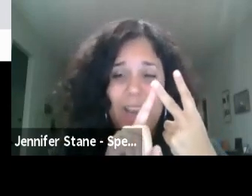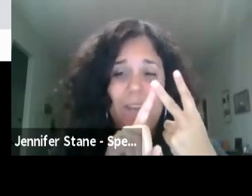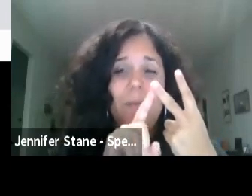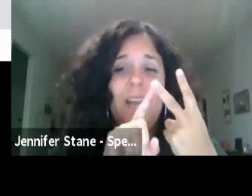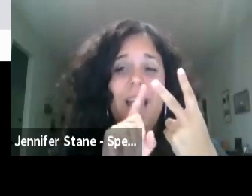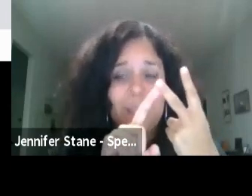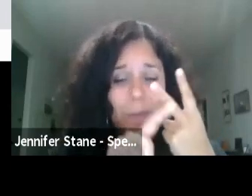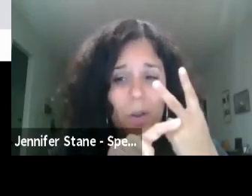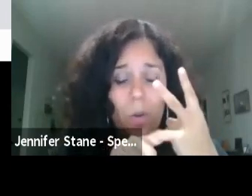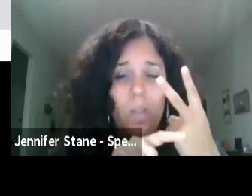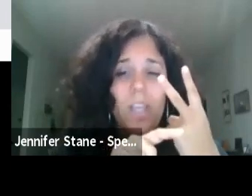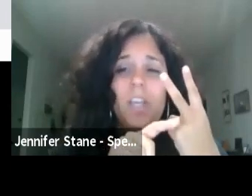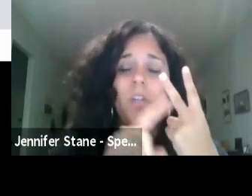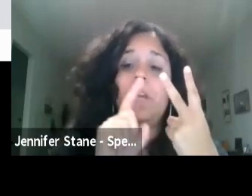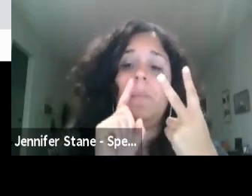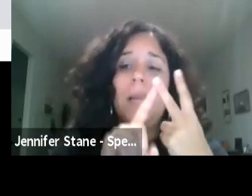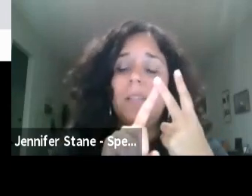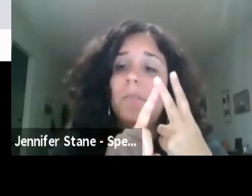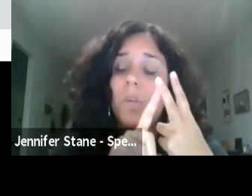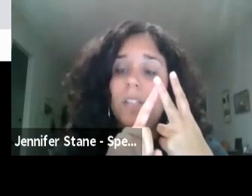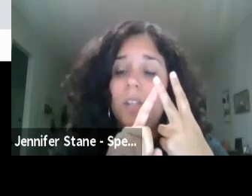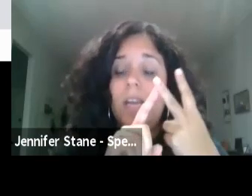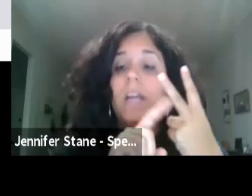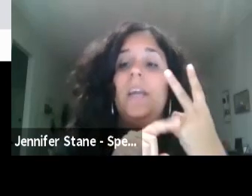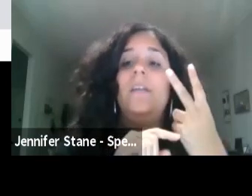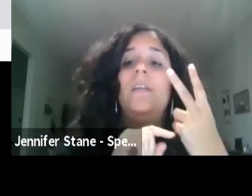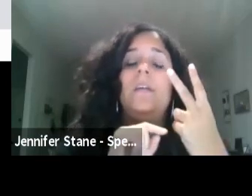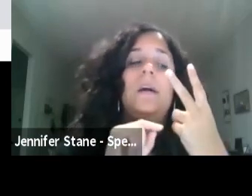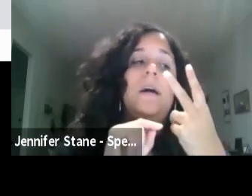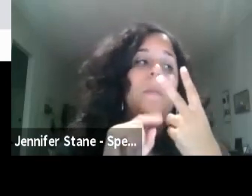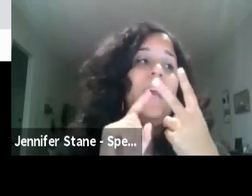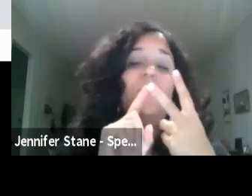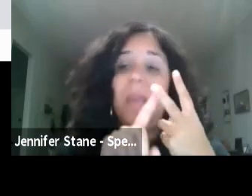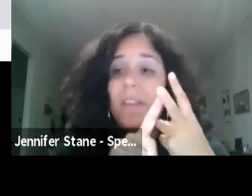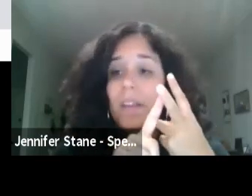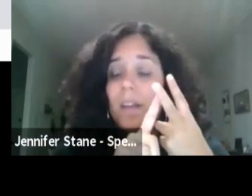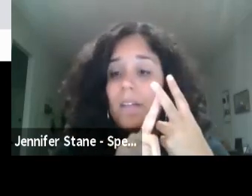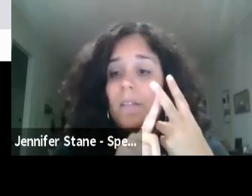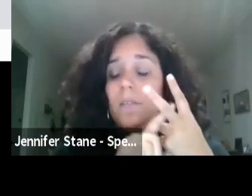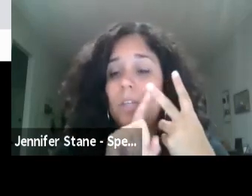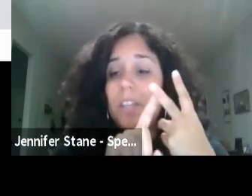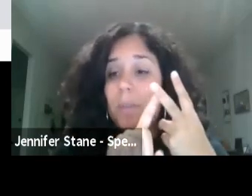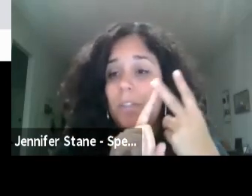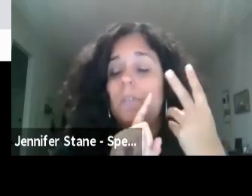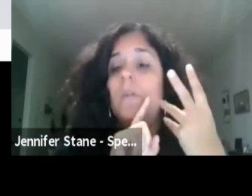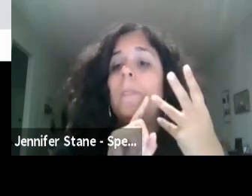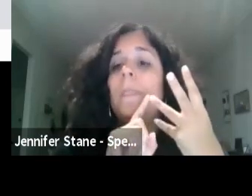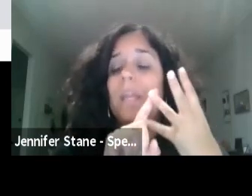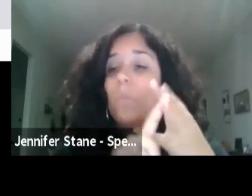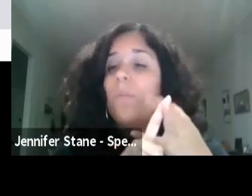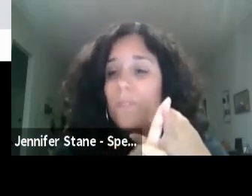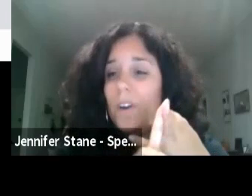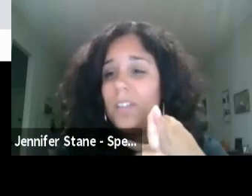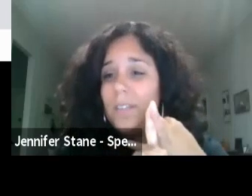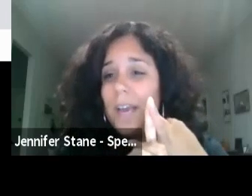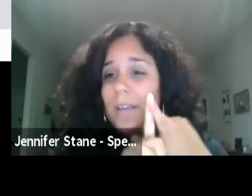being a cavity, but it hasn't made a hole, you can apply some fluoride to that area, kind of bathe it in it, treat it special, and